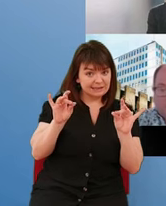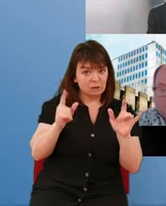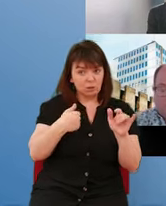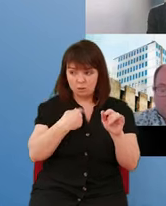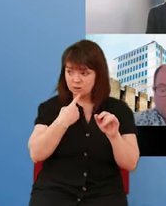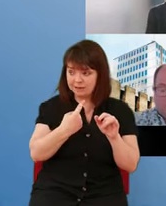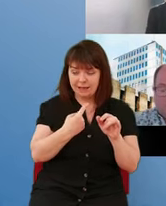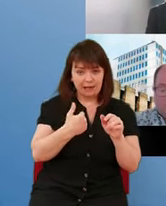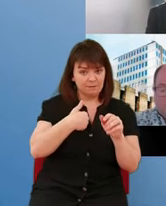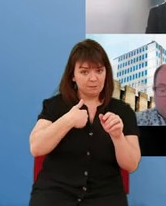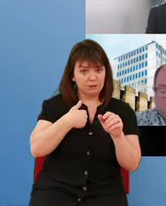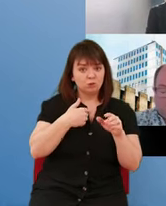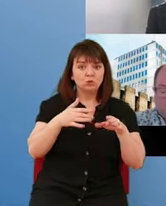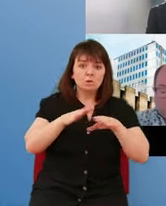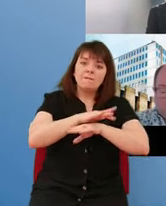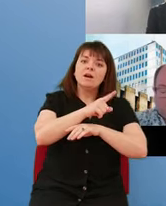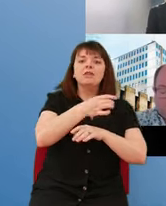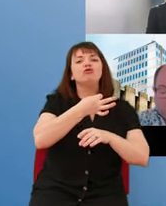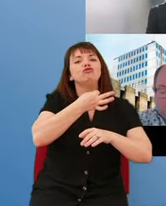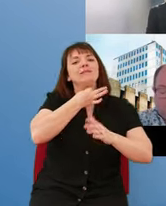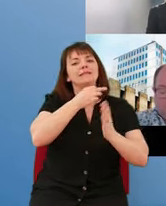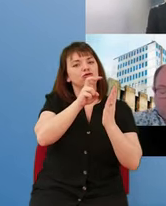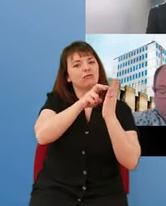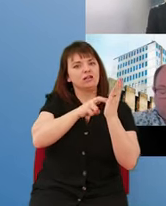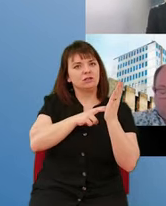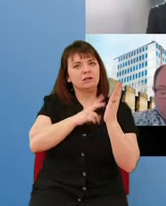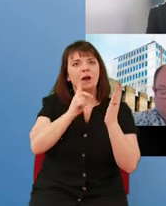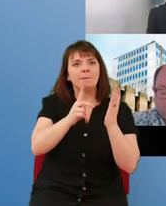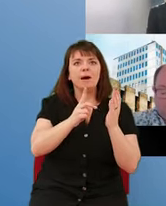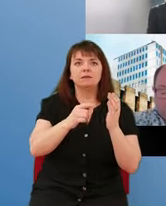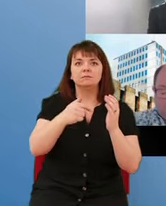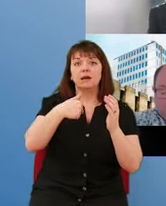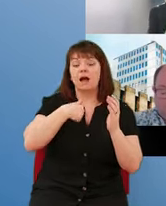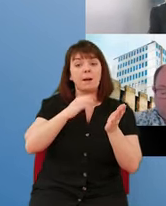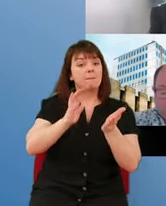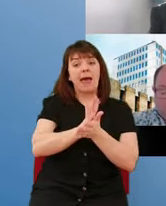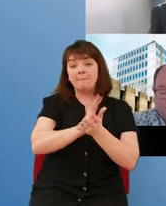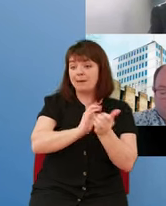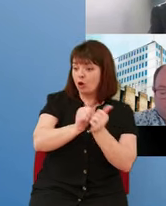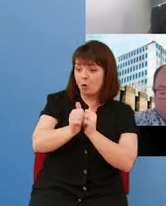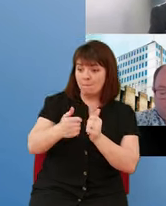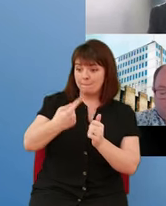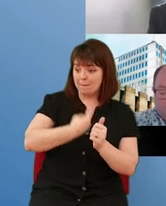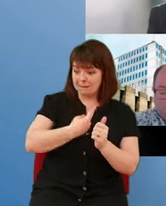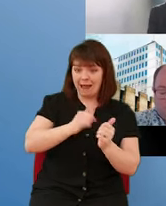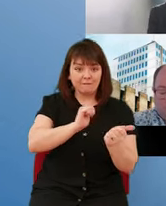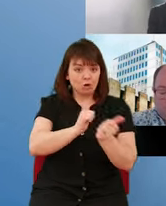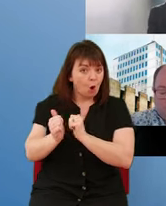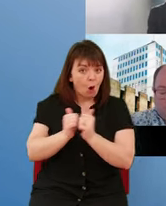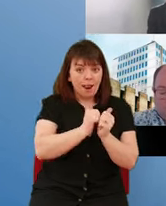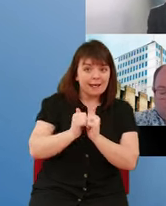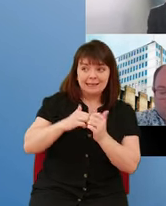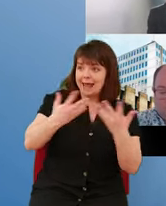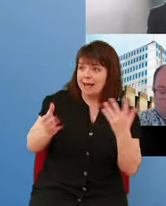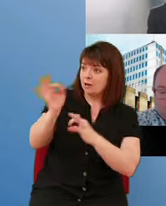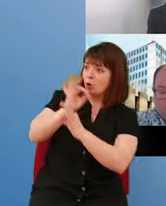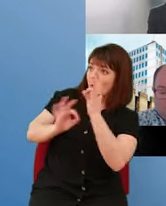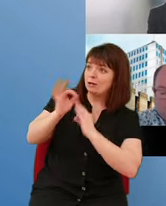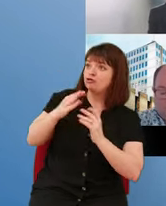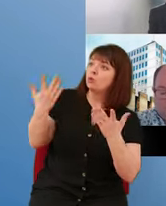or comments. Thank you. Thank you, Sadie, for that summary. Are there any